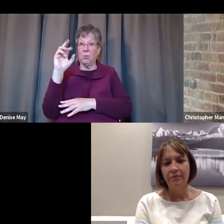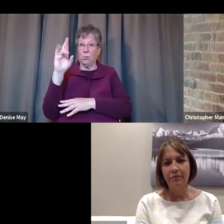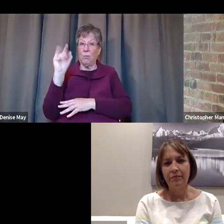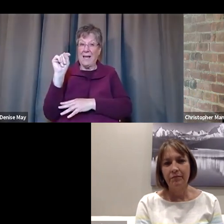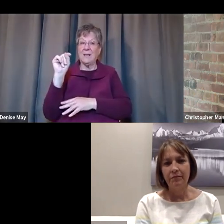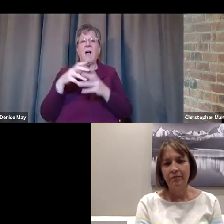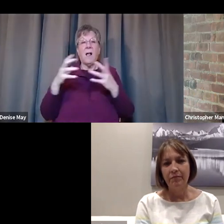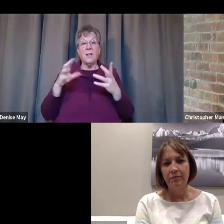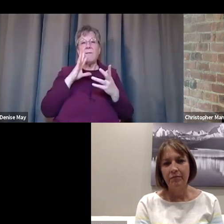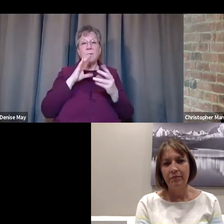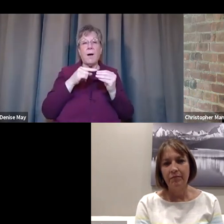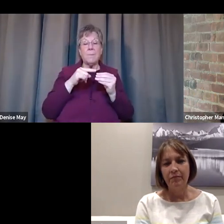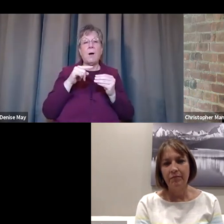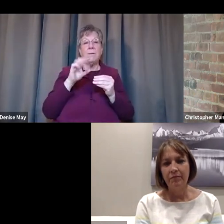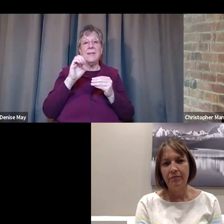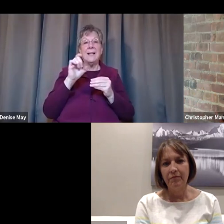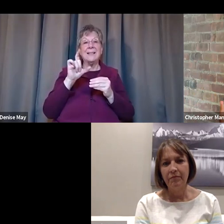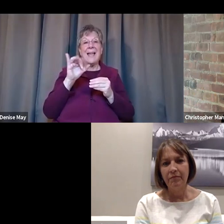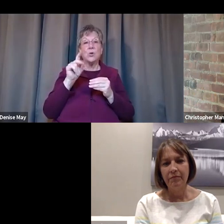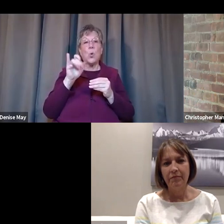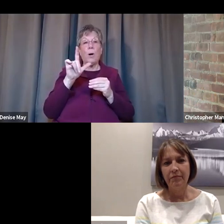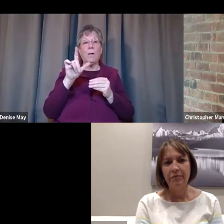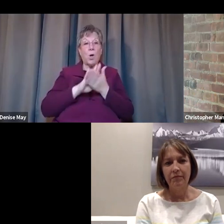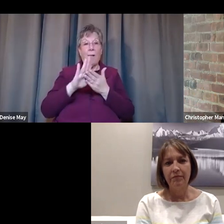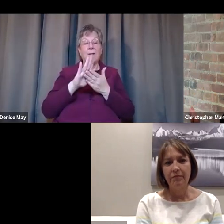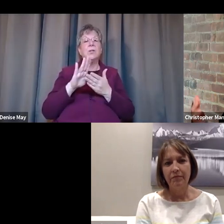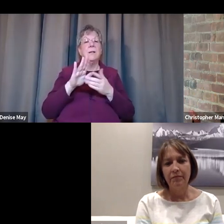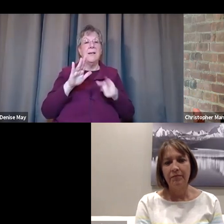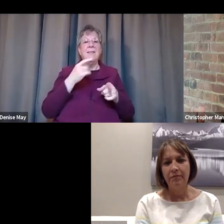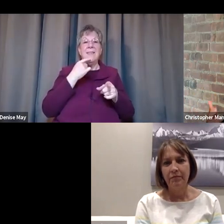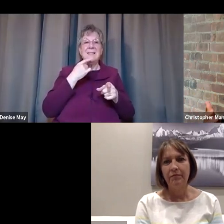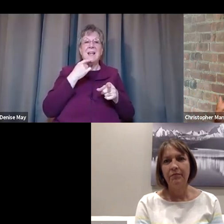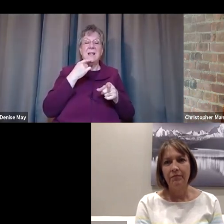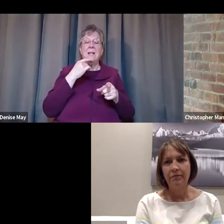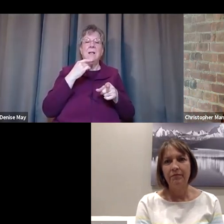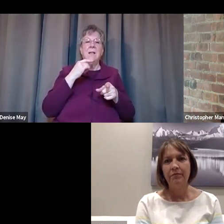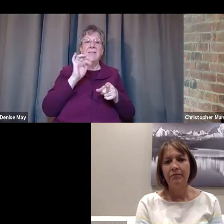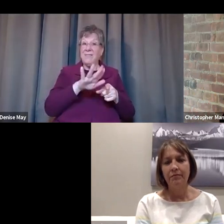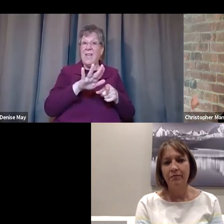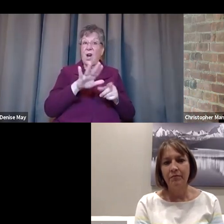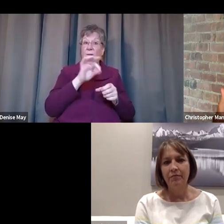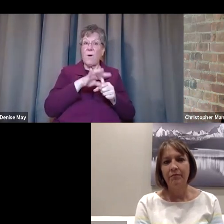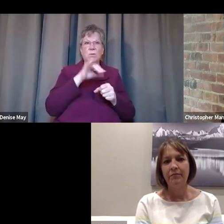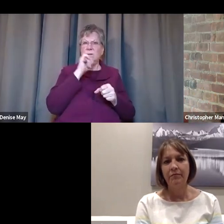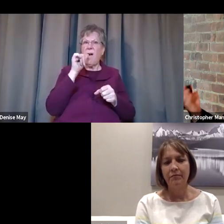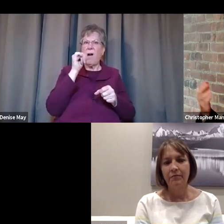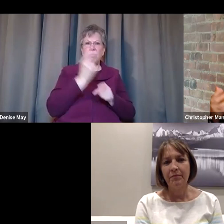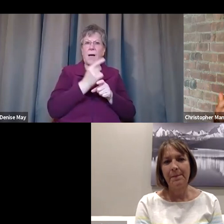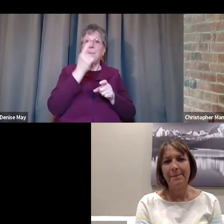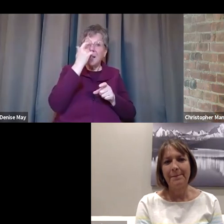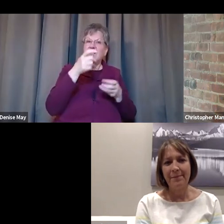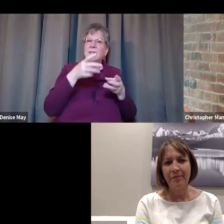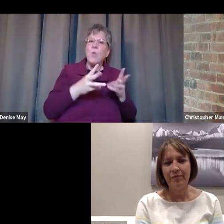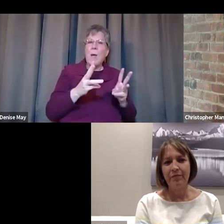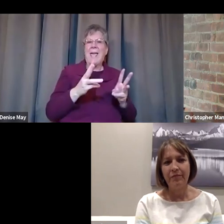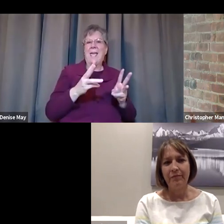College was that some states' votes weren't legitimate because of the way in which they voted, whether that was by mail or early or